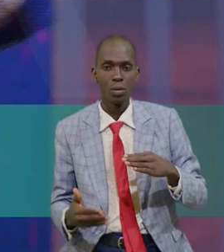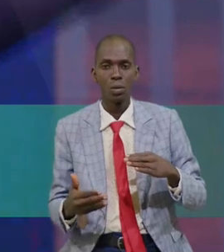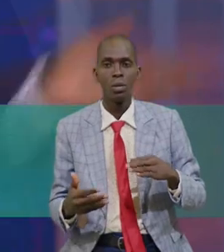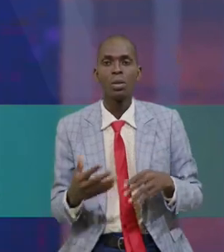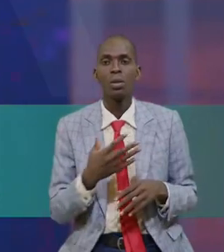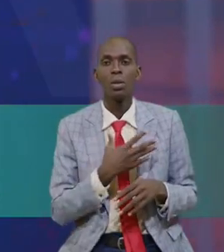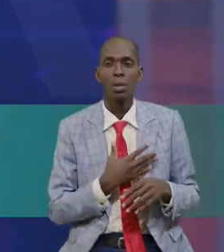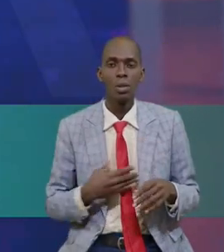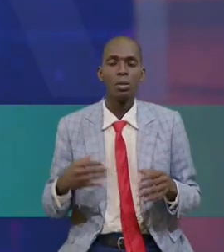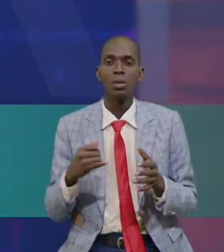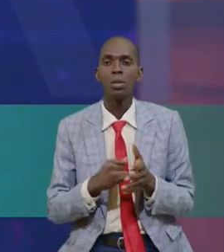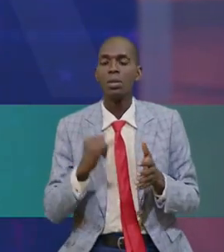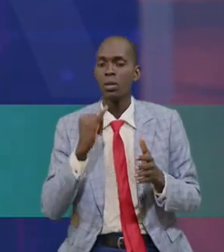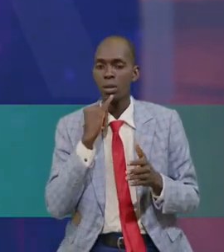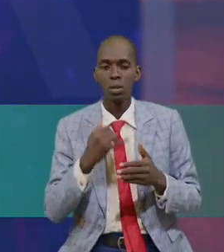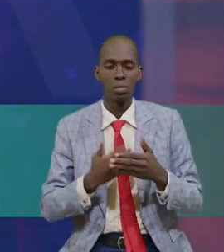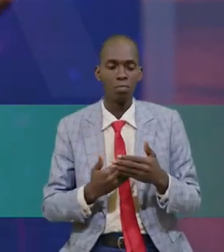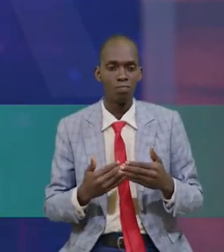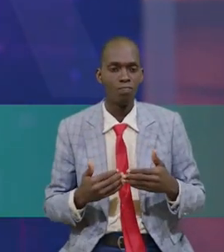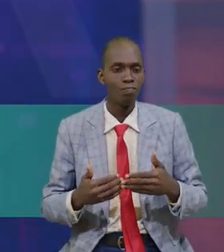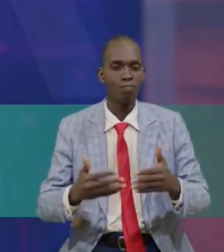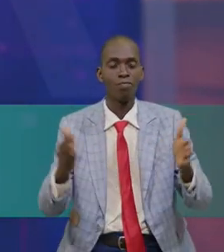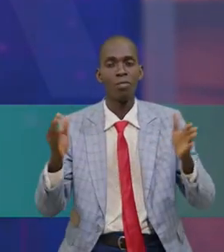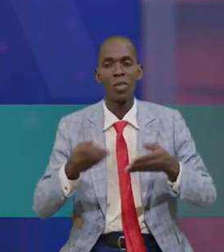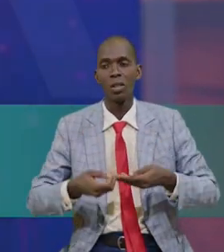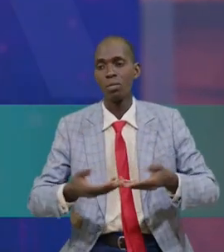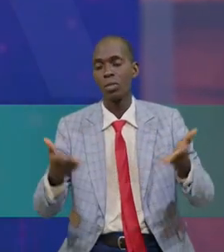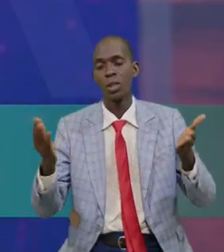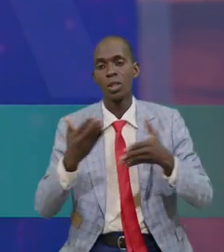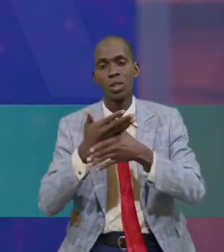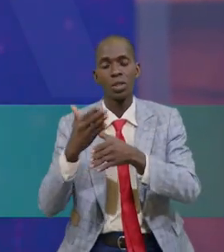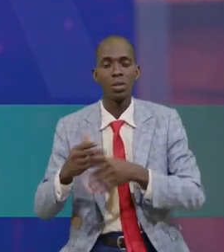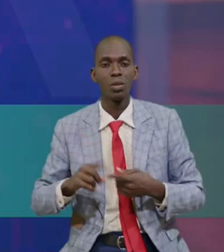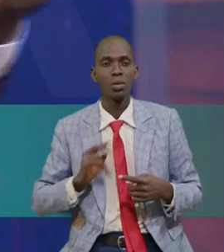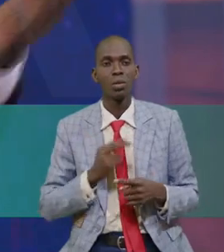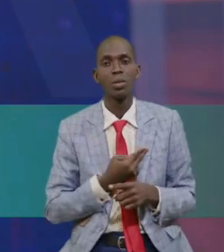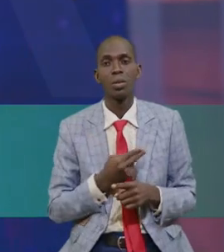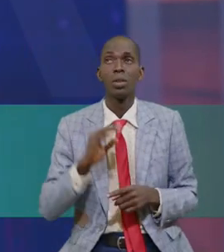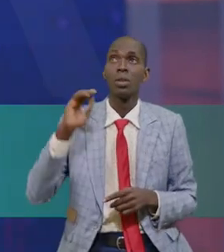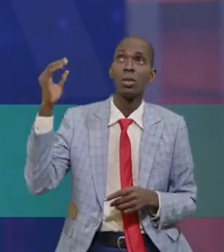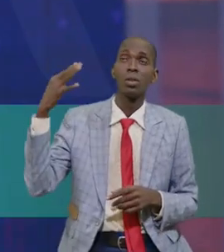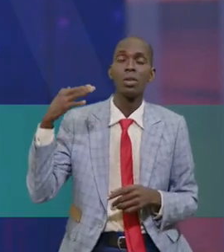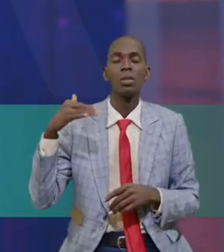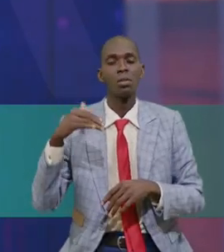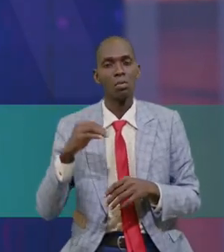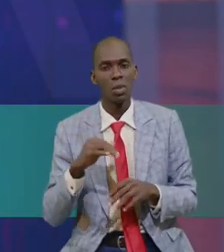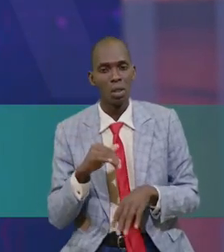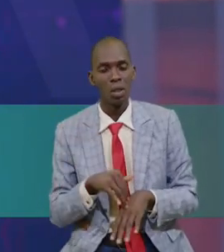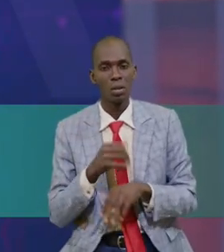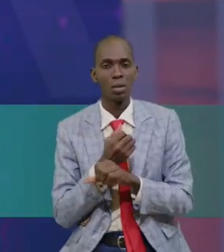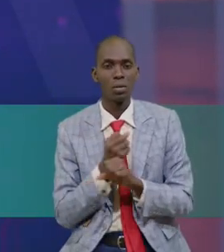is extensive, given unto us at salvation, grace. At sanctification,